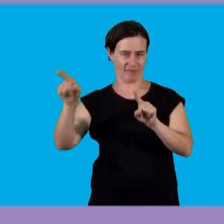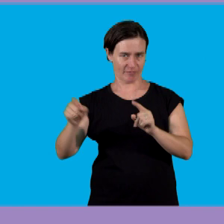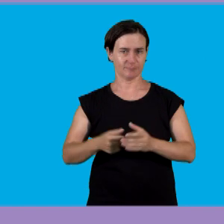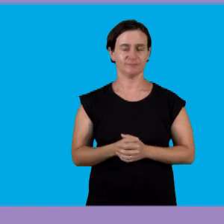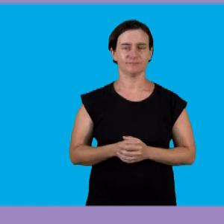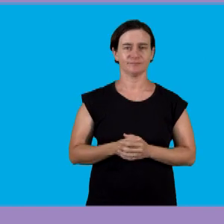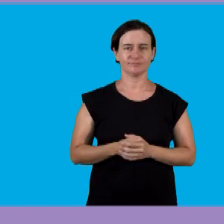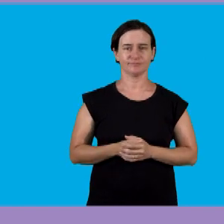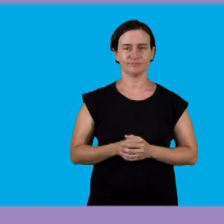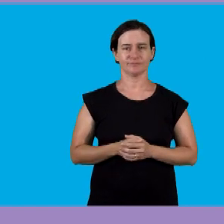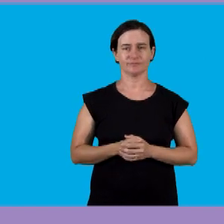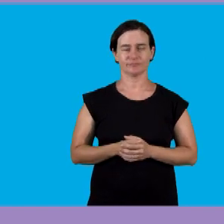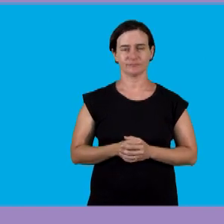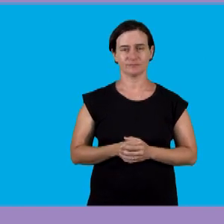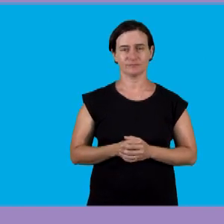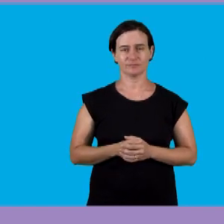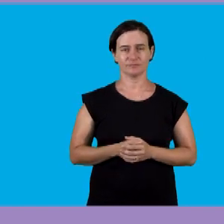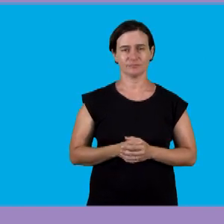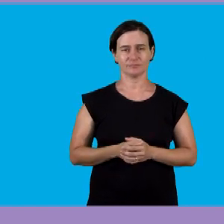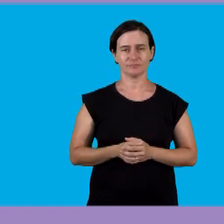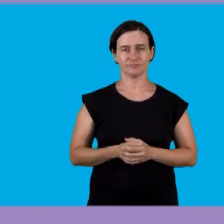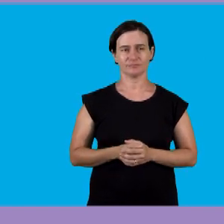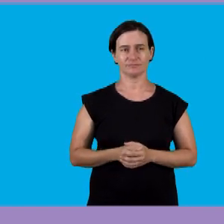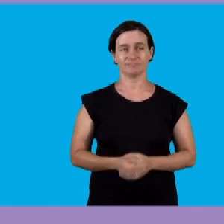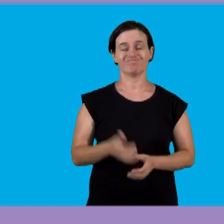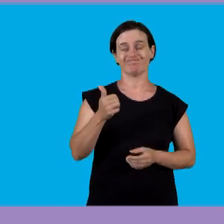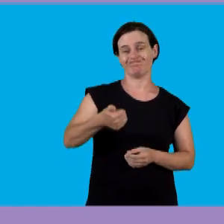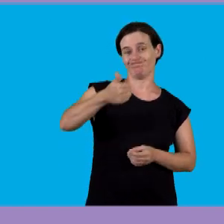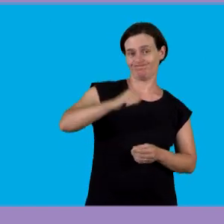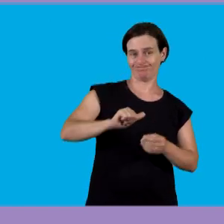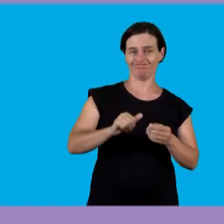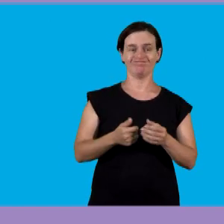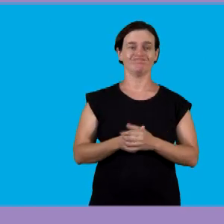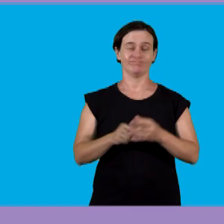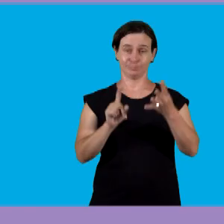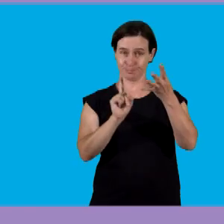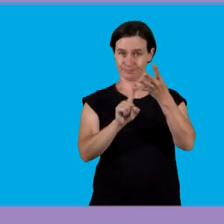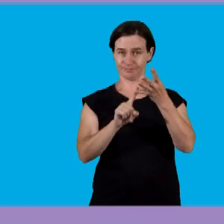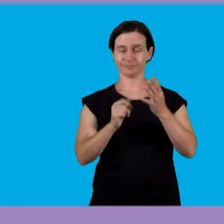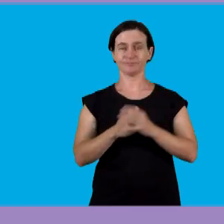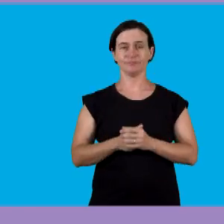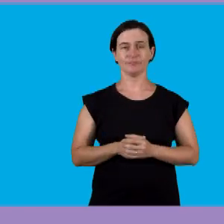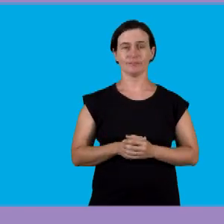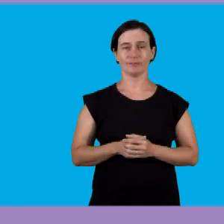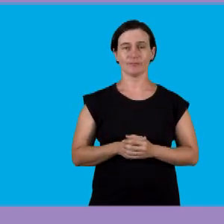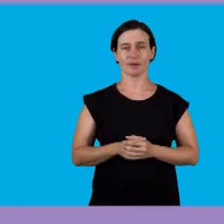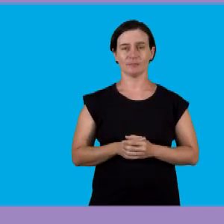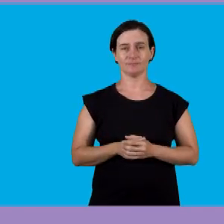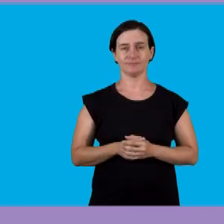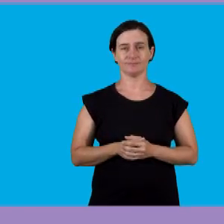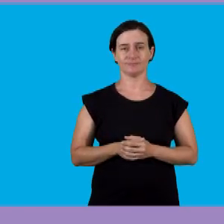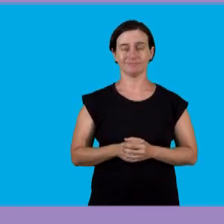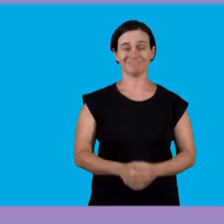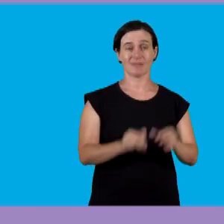1 and the 5. Let's go on to the next expression. So